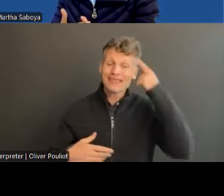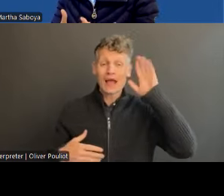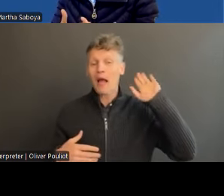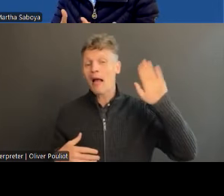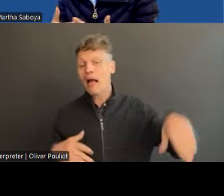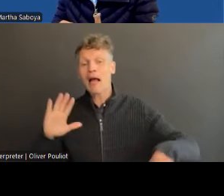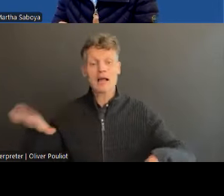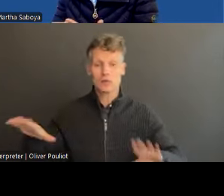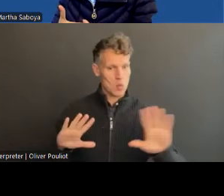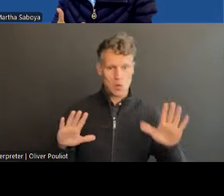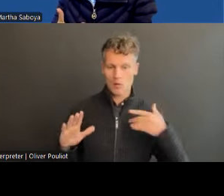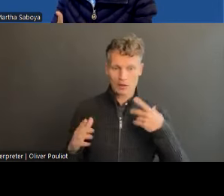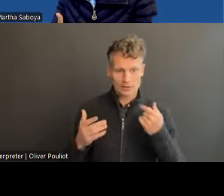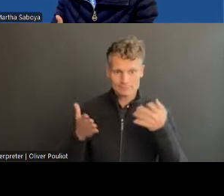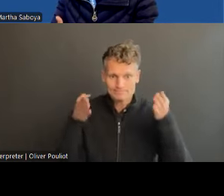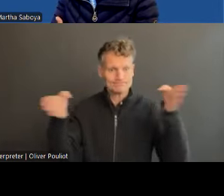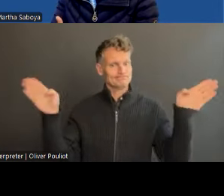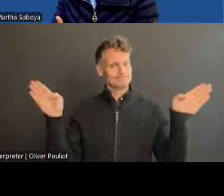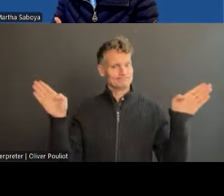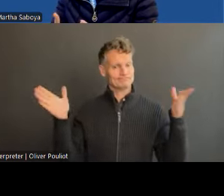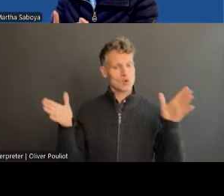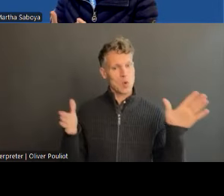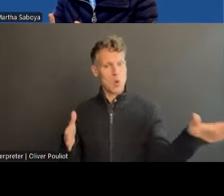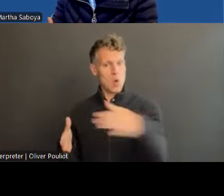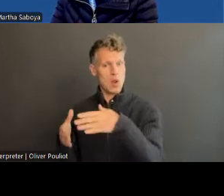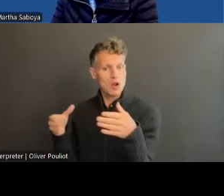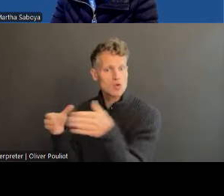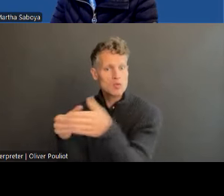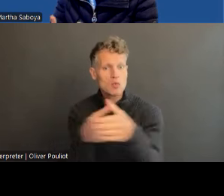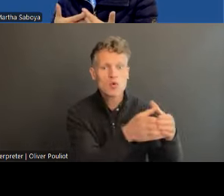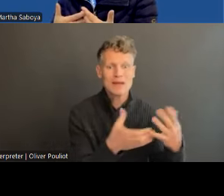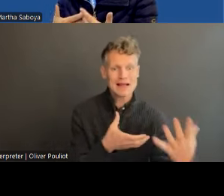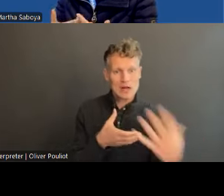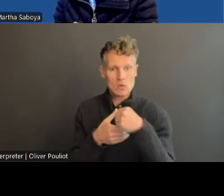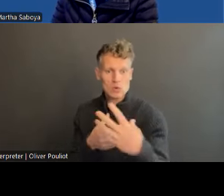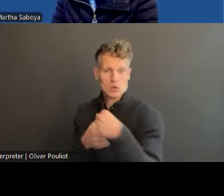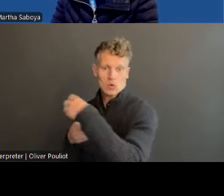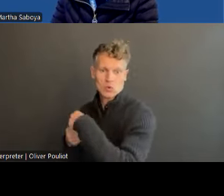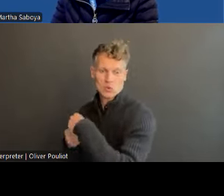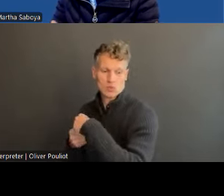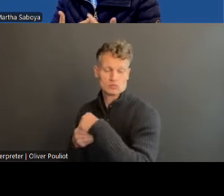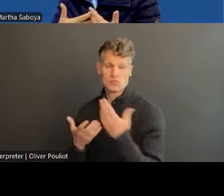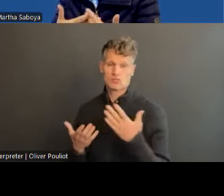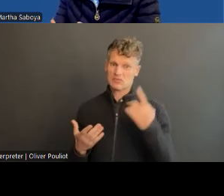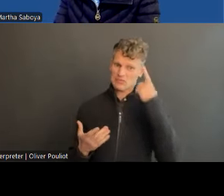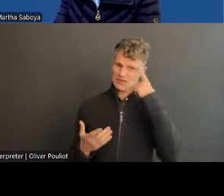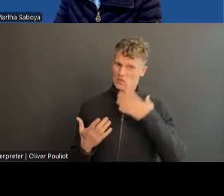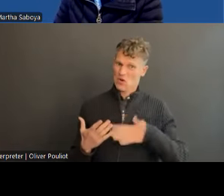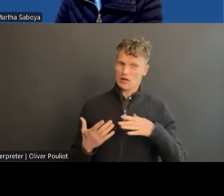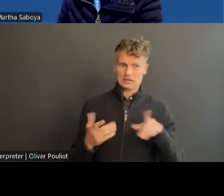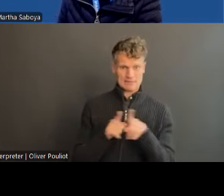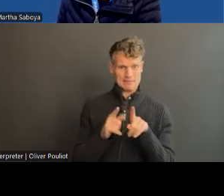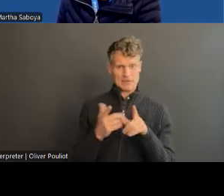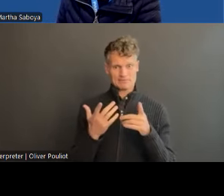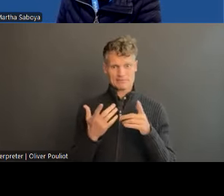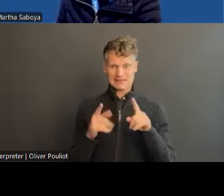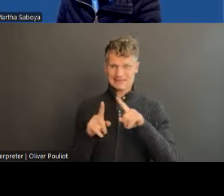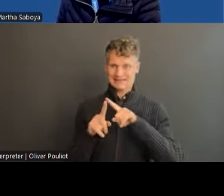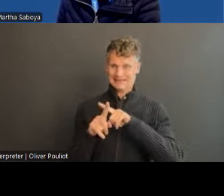focusing the attention on these cross-cutting areas that are common and are needed to accelerate the